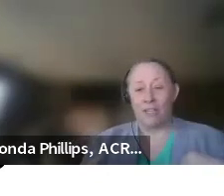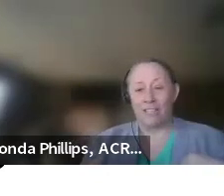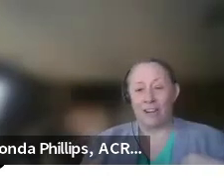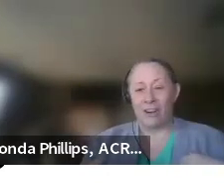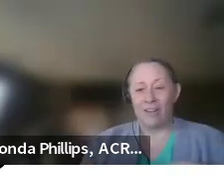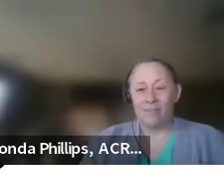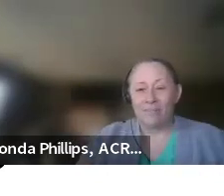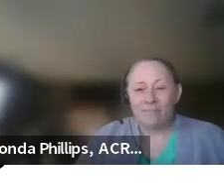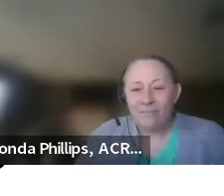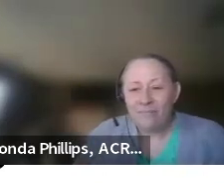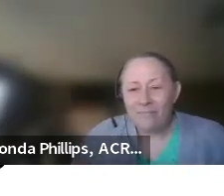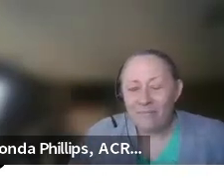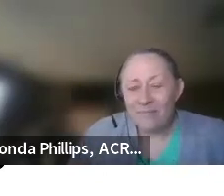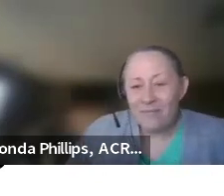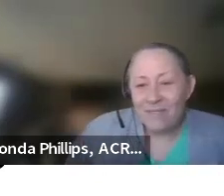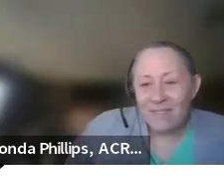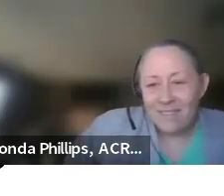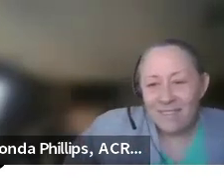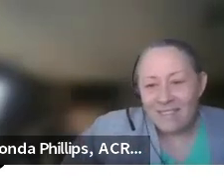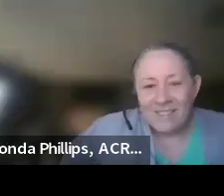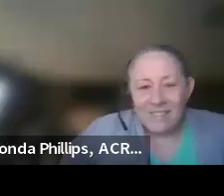our regional center.